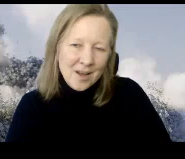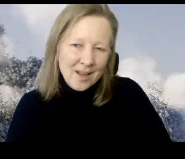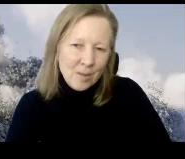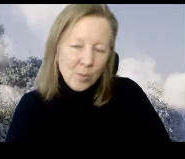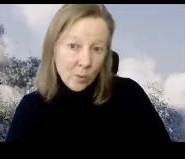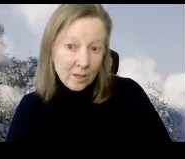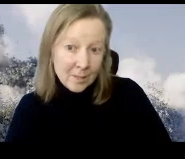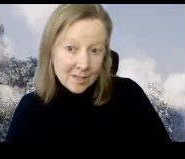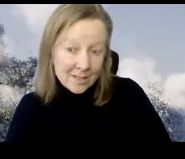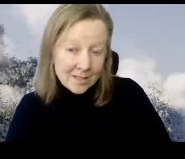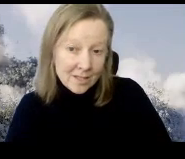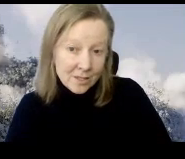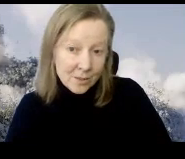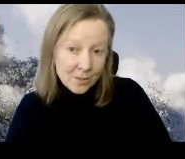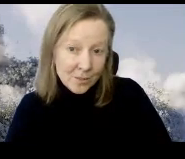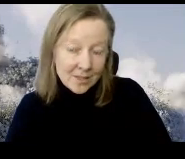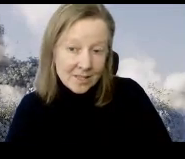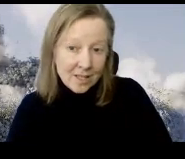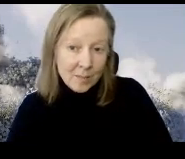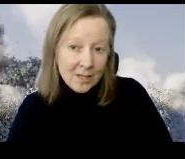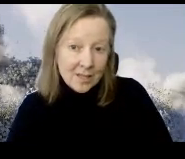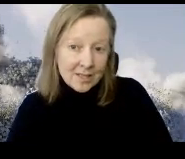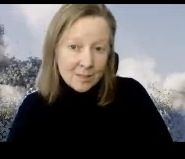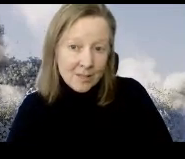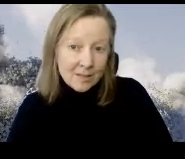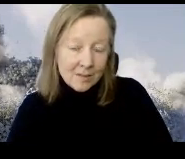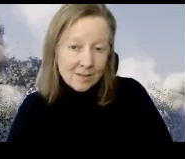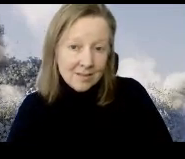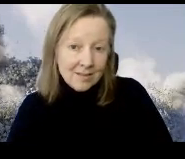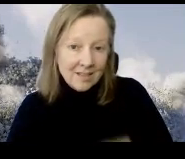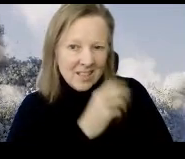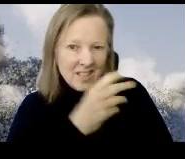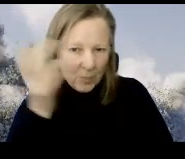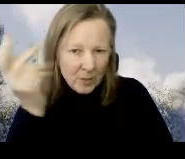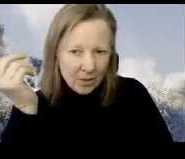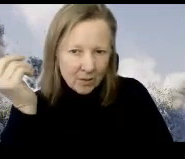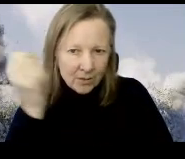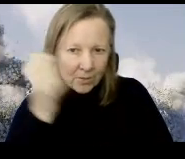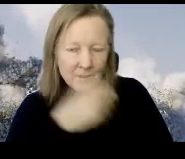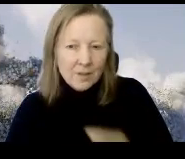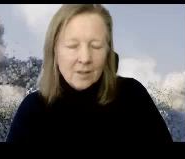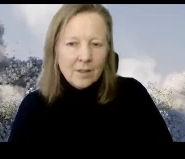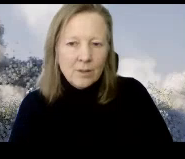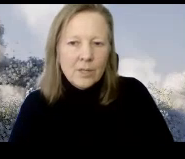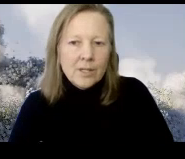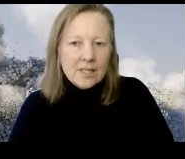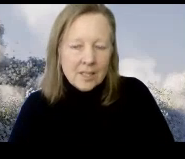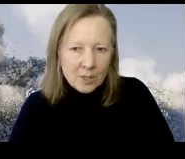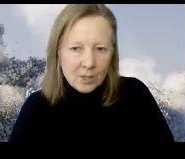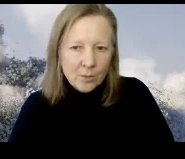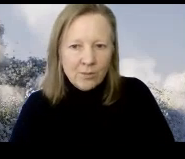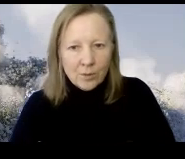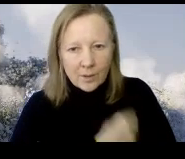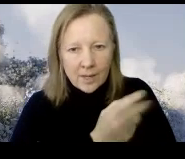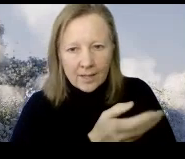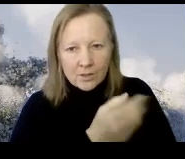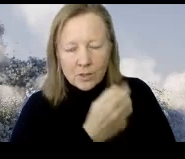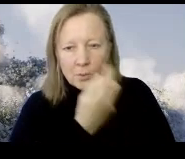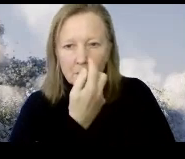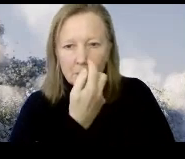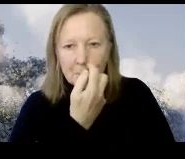an appointment to do the CLB assessment in the next week or two, we could accept you if